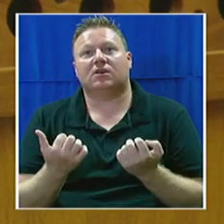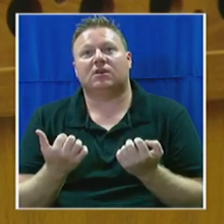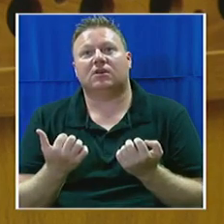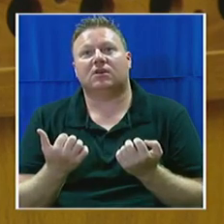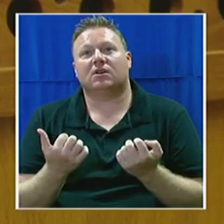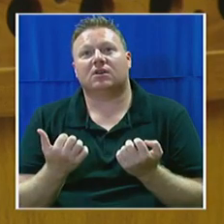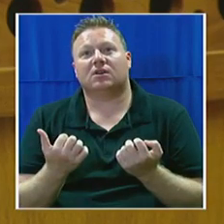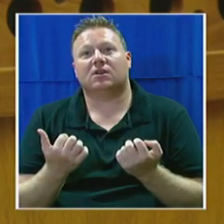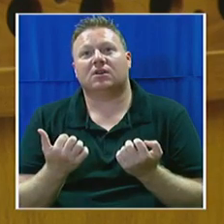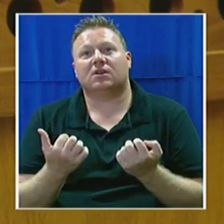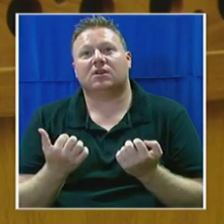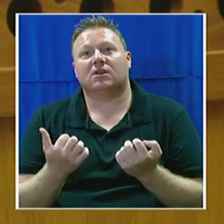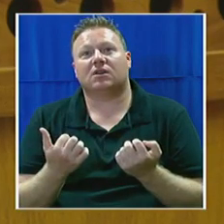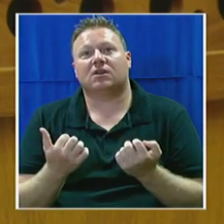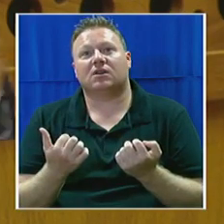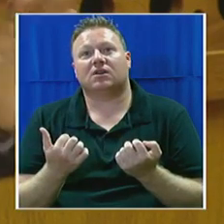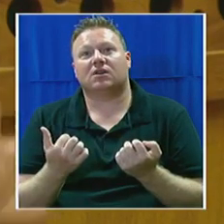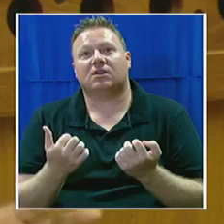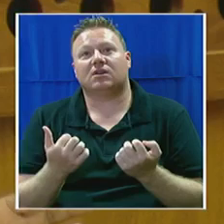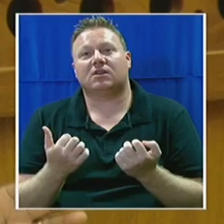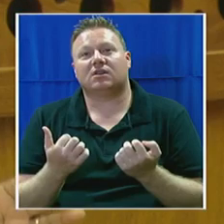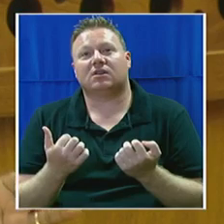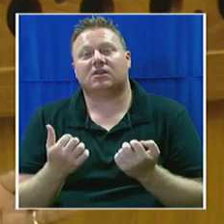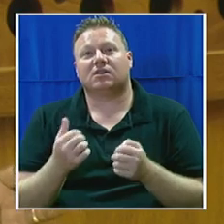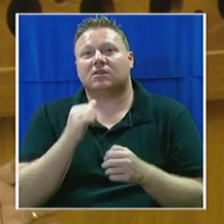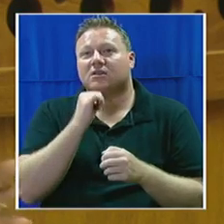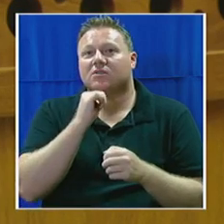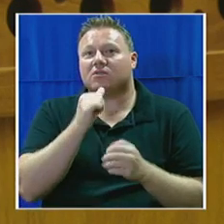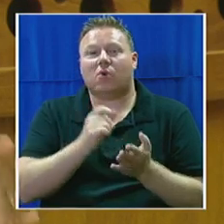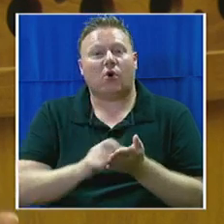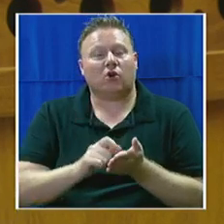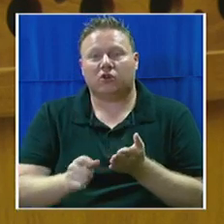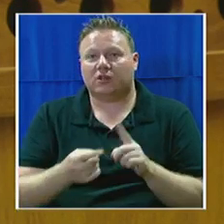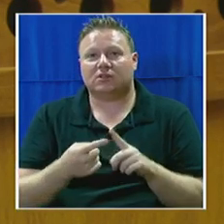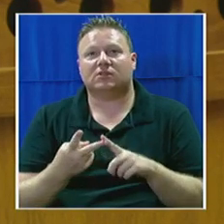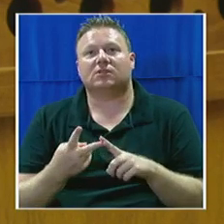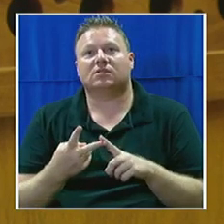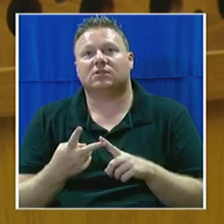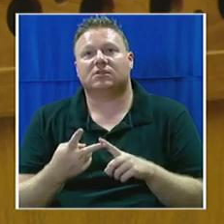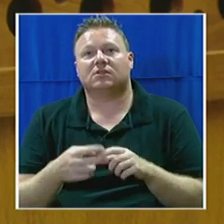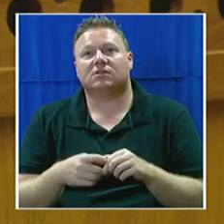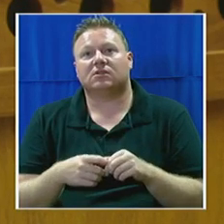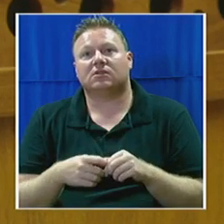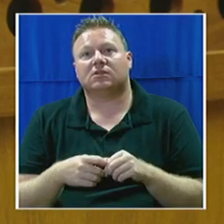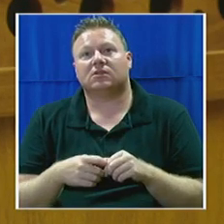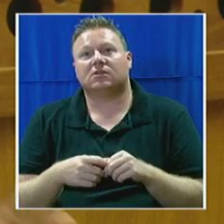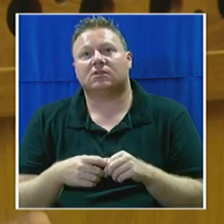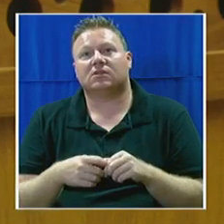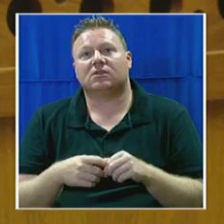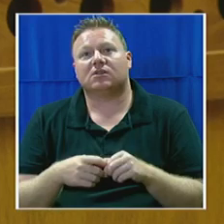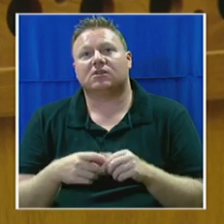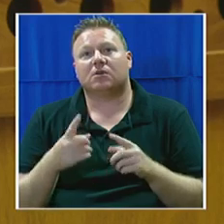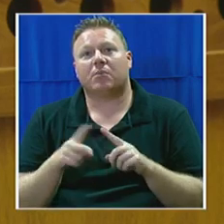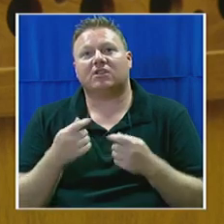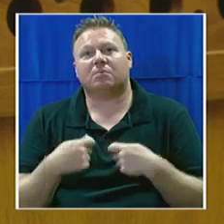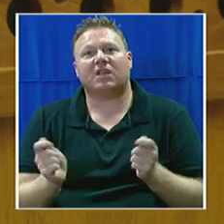yonke lo mali, has no contract against it. But it's